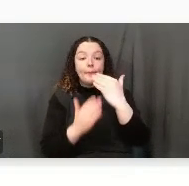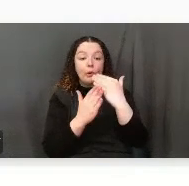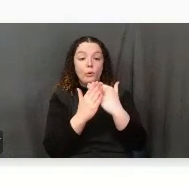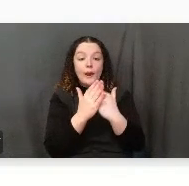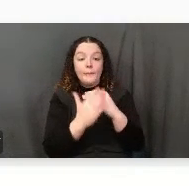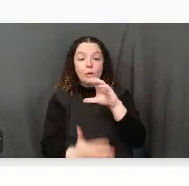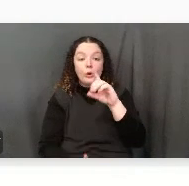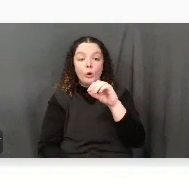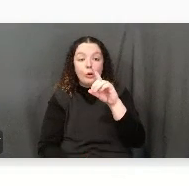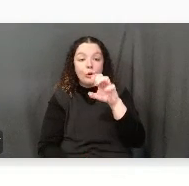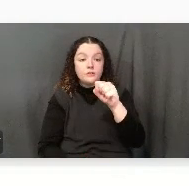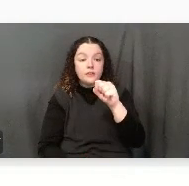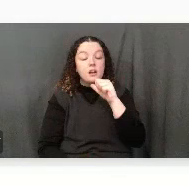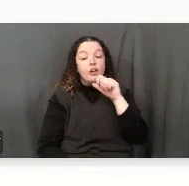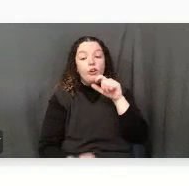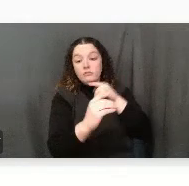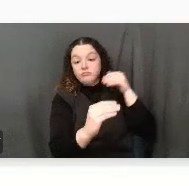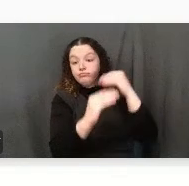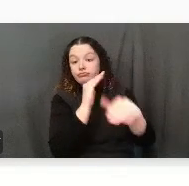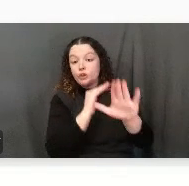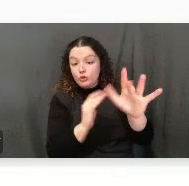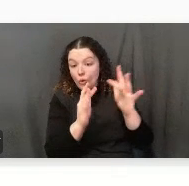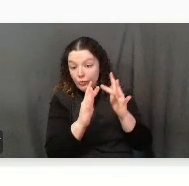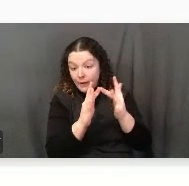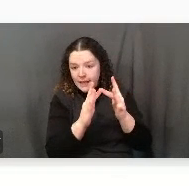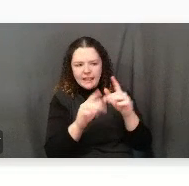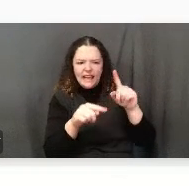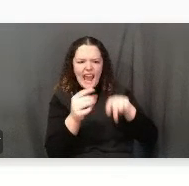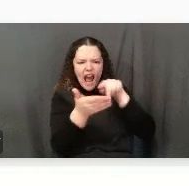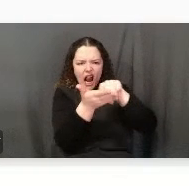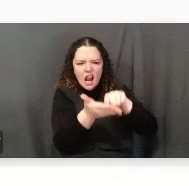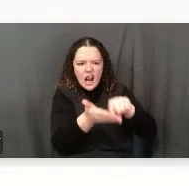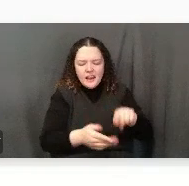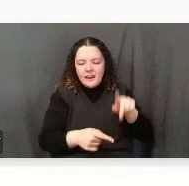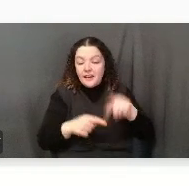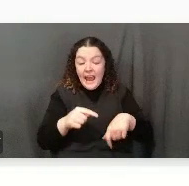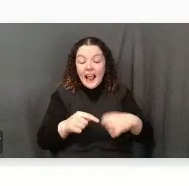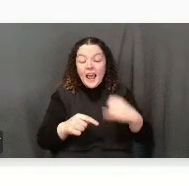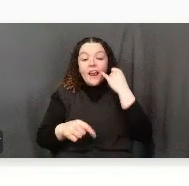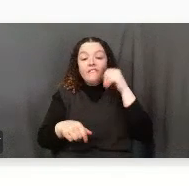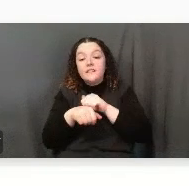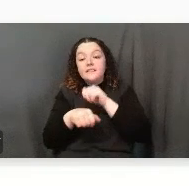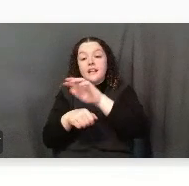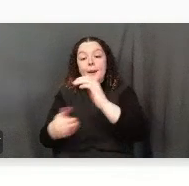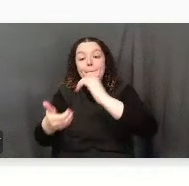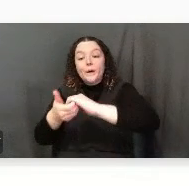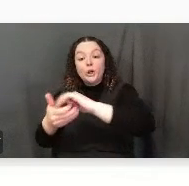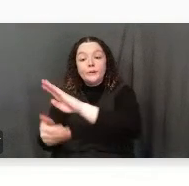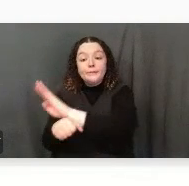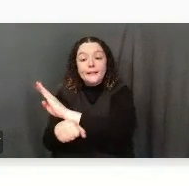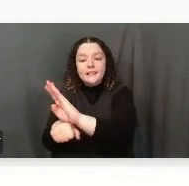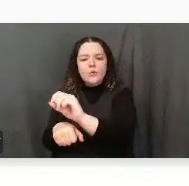you won't be able to track that traffic. So if you're sending it to maybe one of your partner businesses or to someone else's website